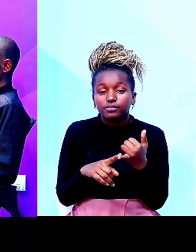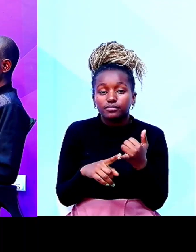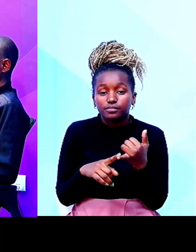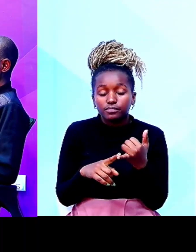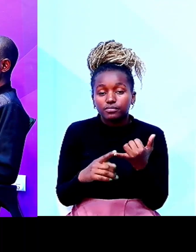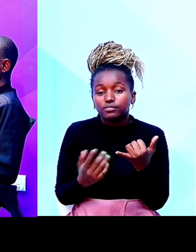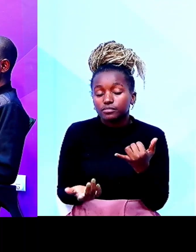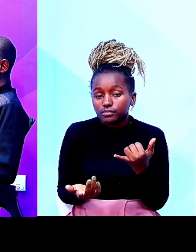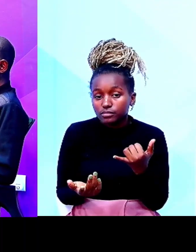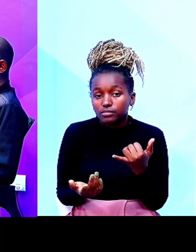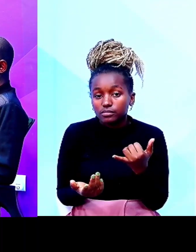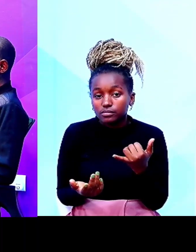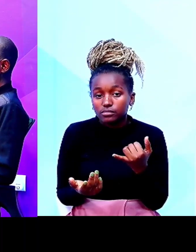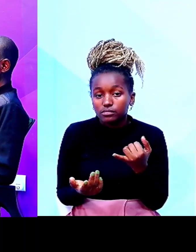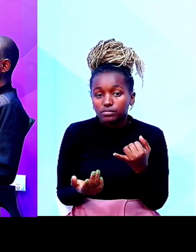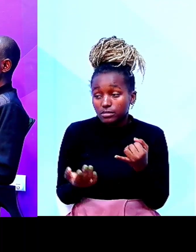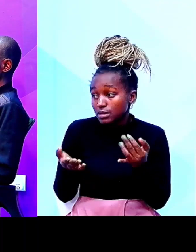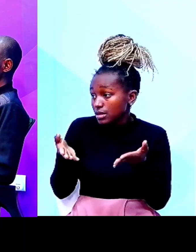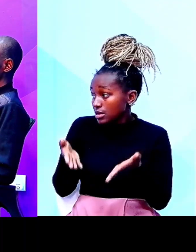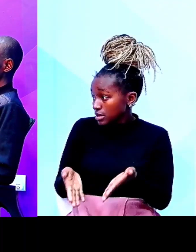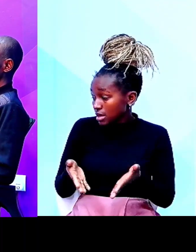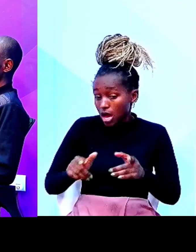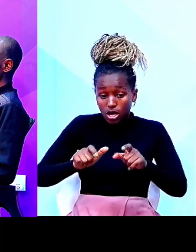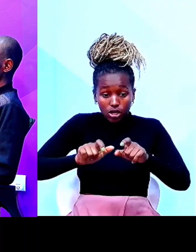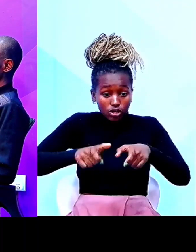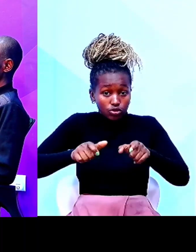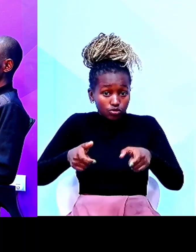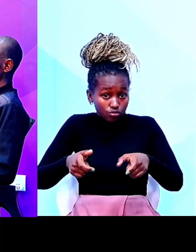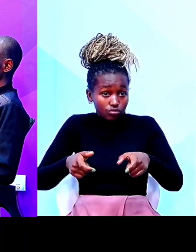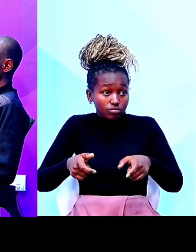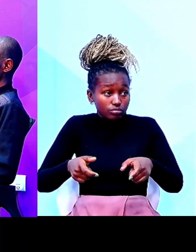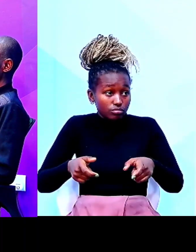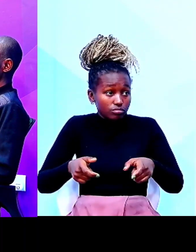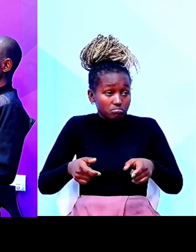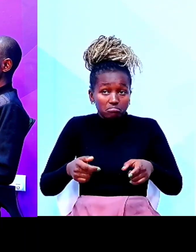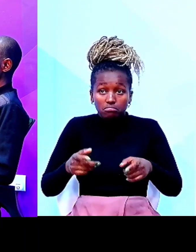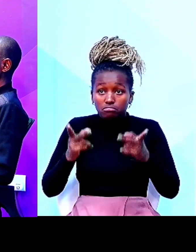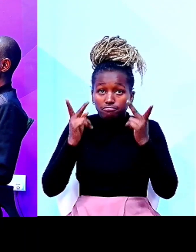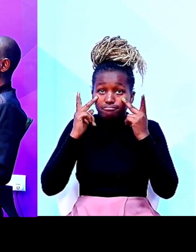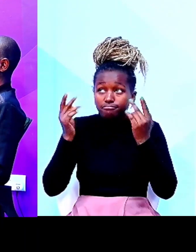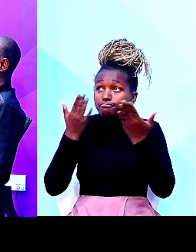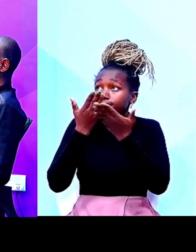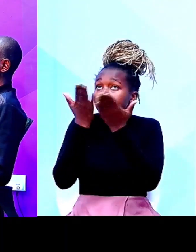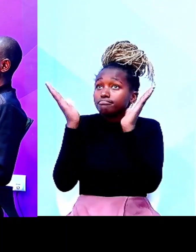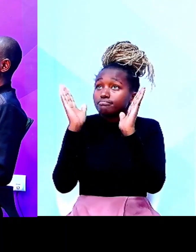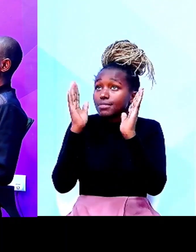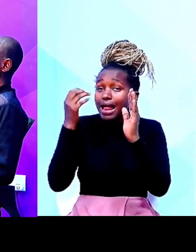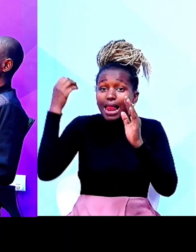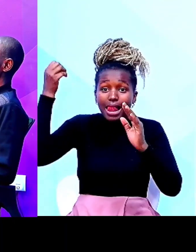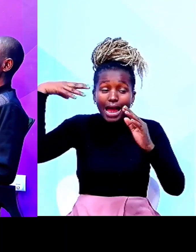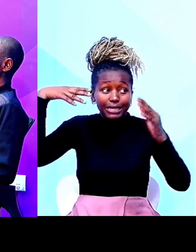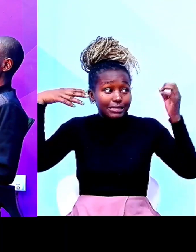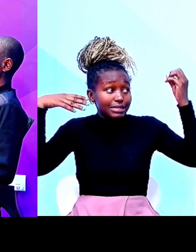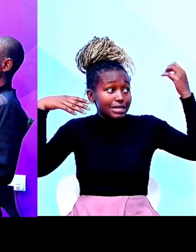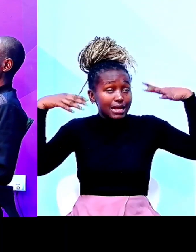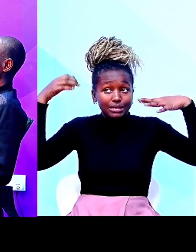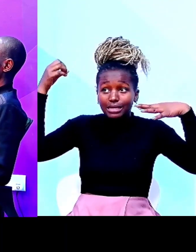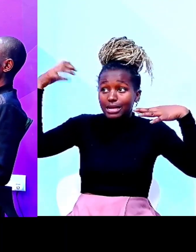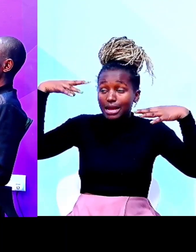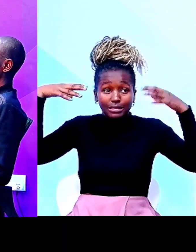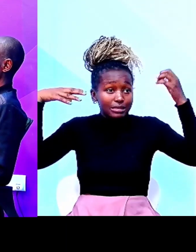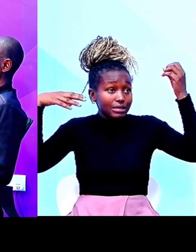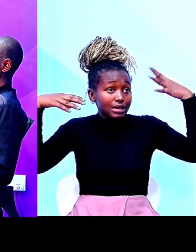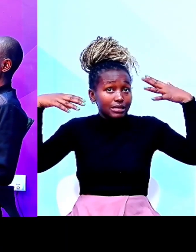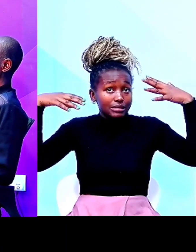here in the studio we have these lights. These lights,